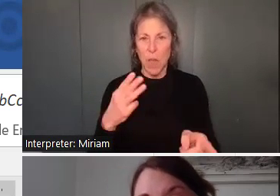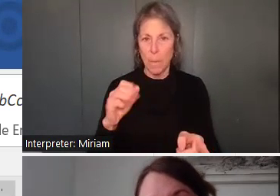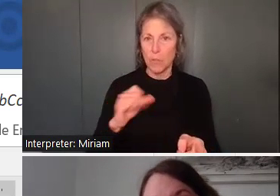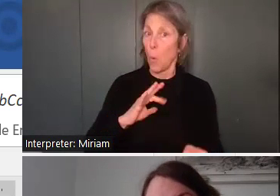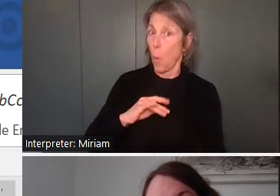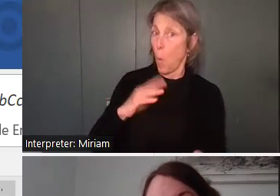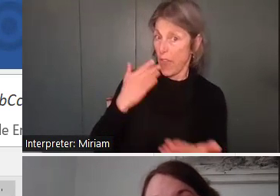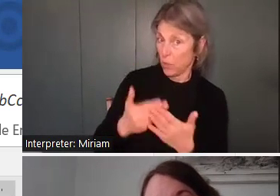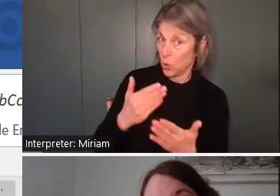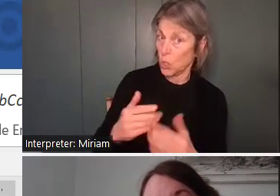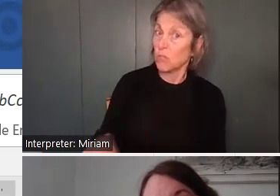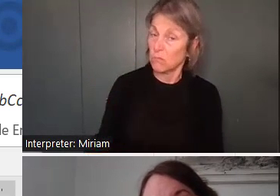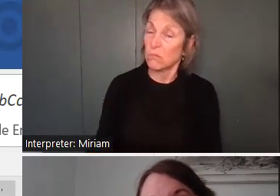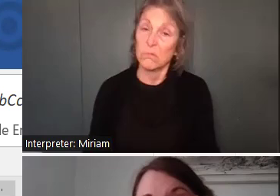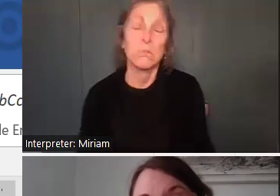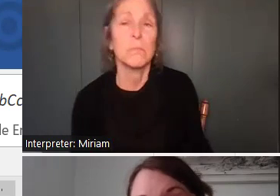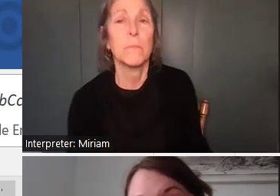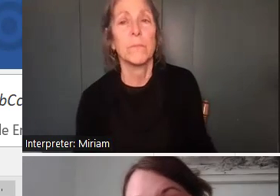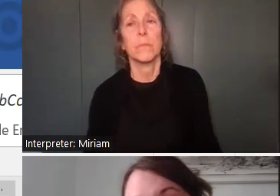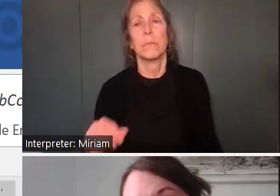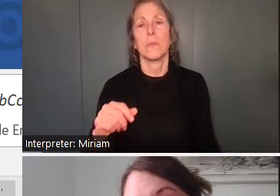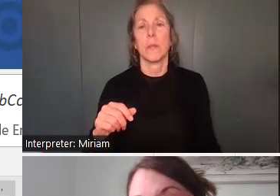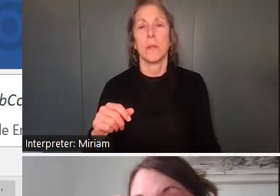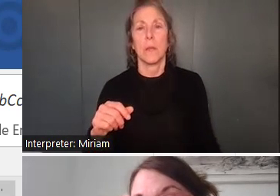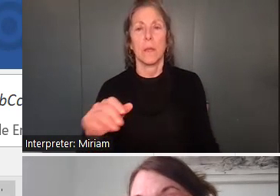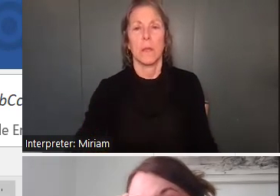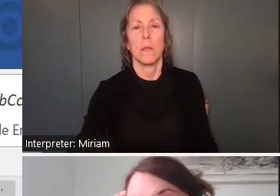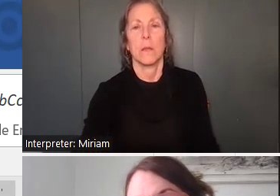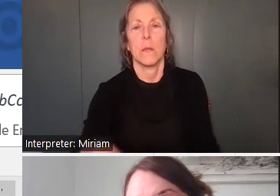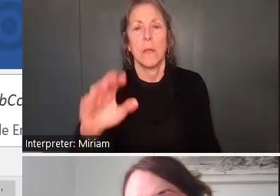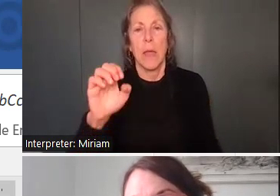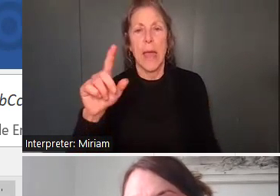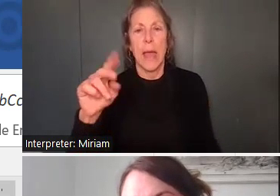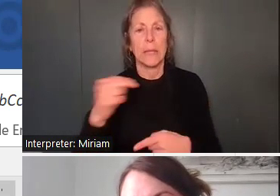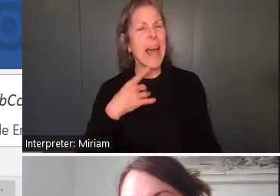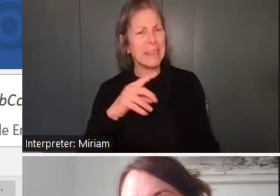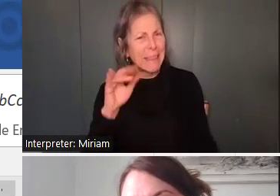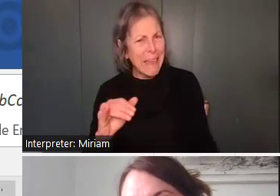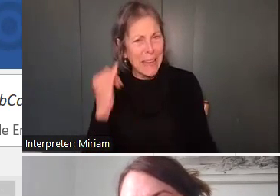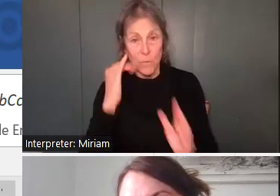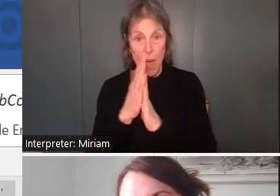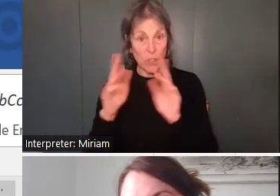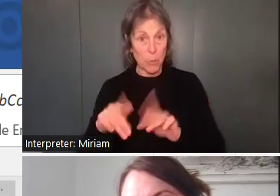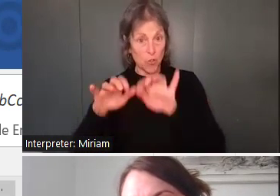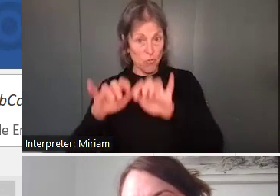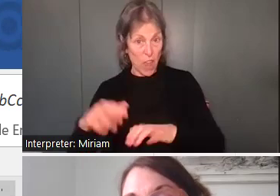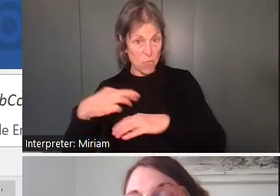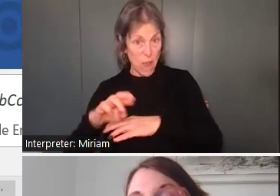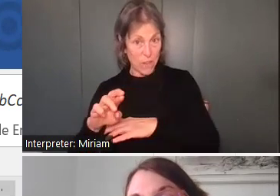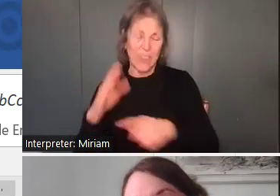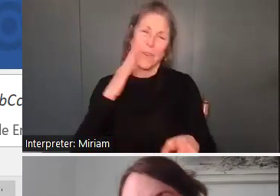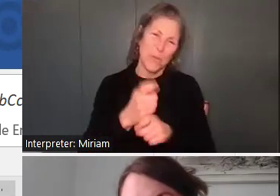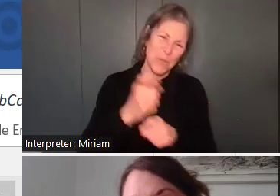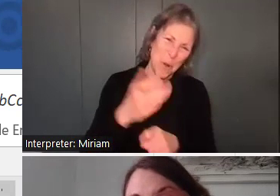good. Okay. I like that because I think if you're asking somebody to write a reference, it does start to feel, I know you're joking when you